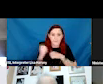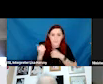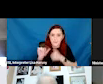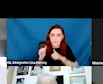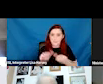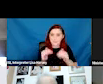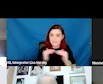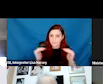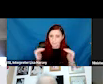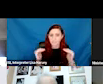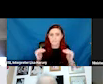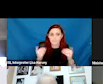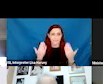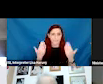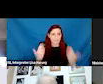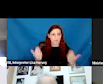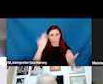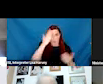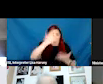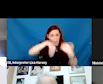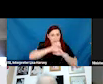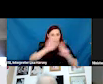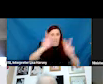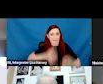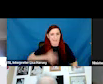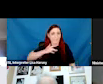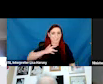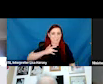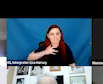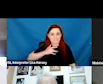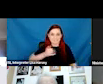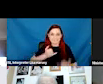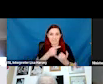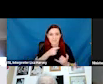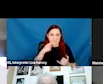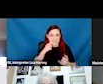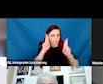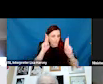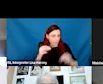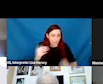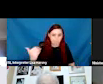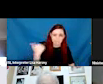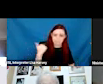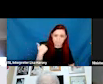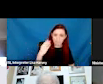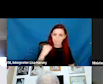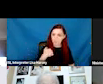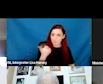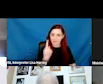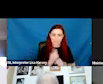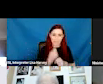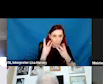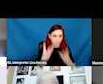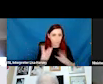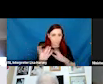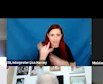And now you know where we live. As the saying goes, you can come and talk to us further on